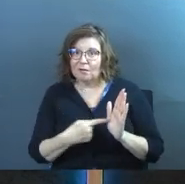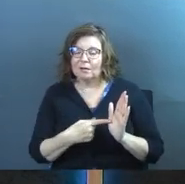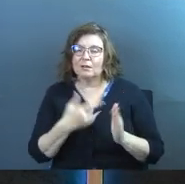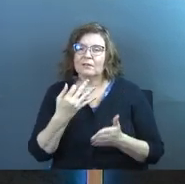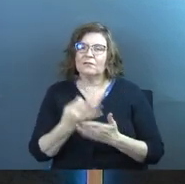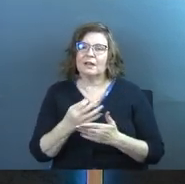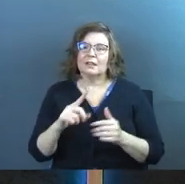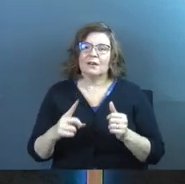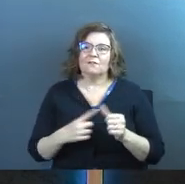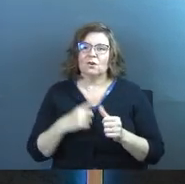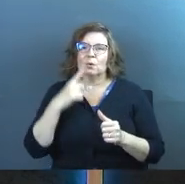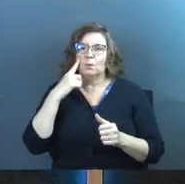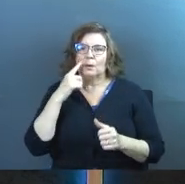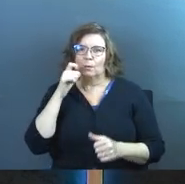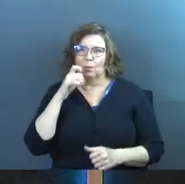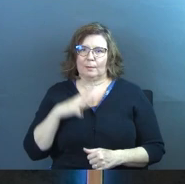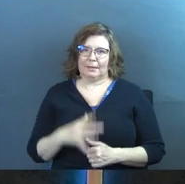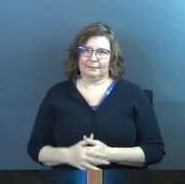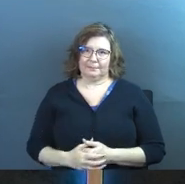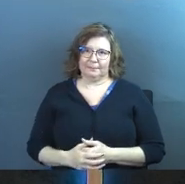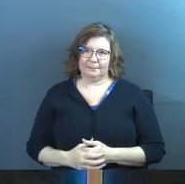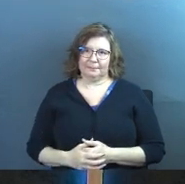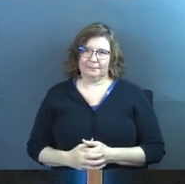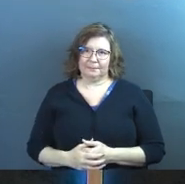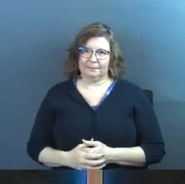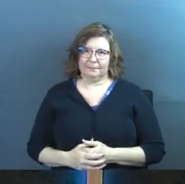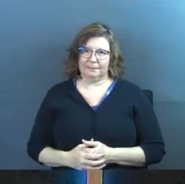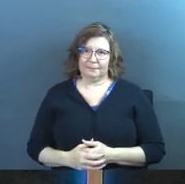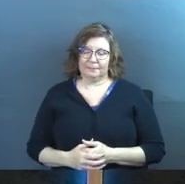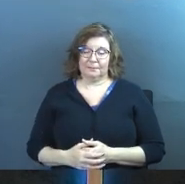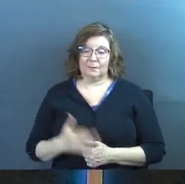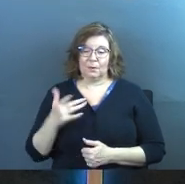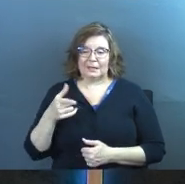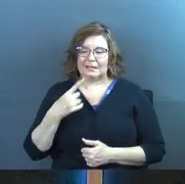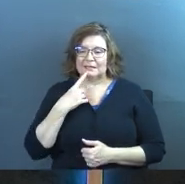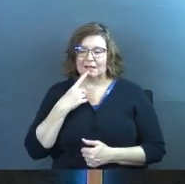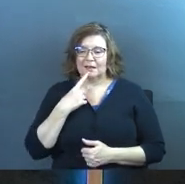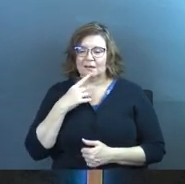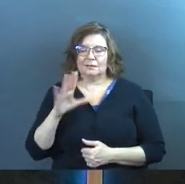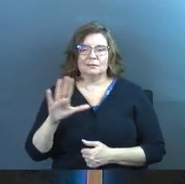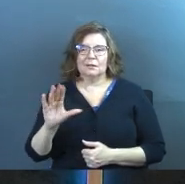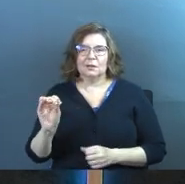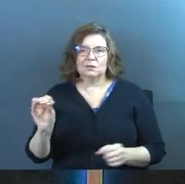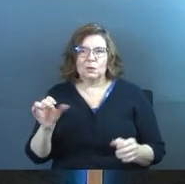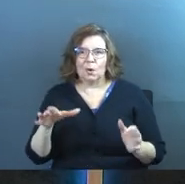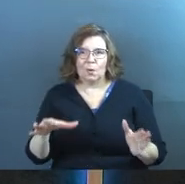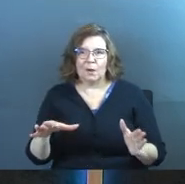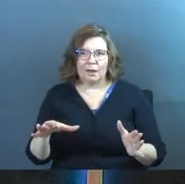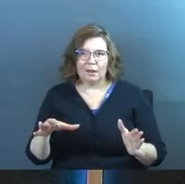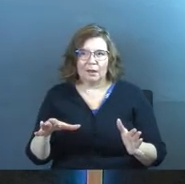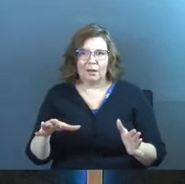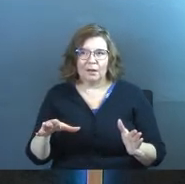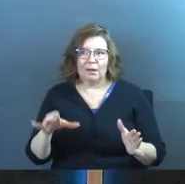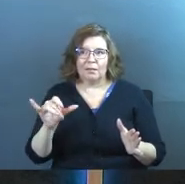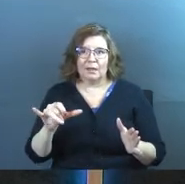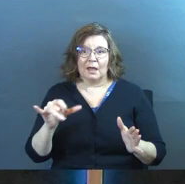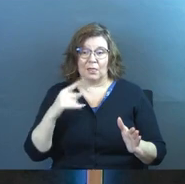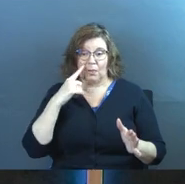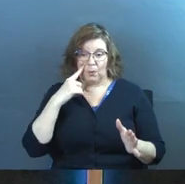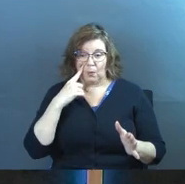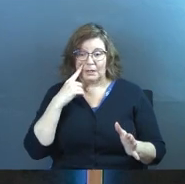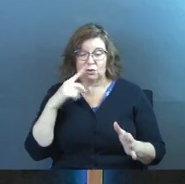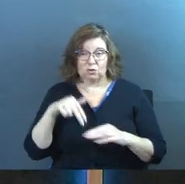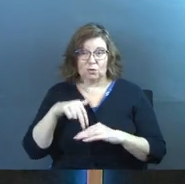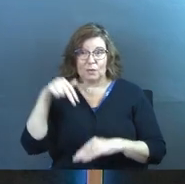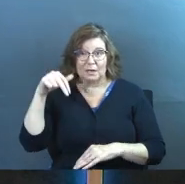was the fact that the first witnesses were women. Because he said, there's no way that the witnesses